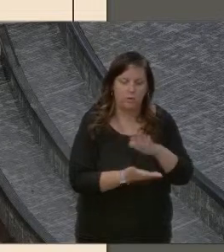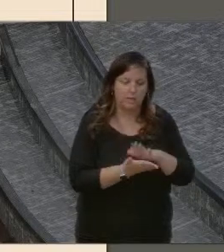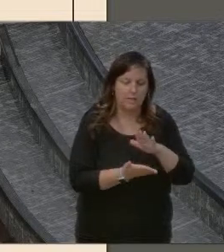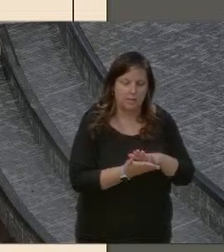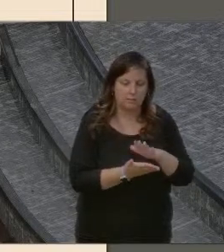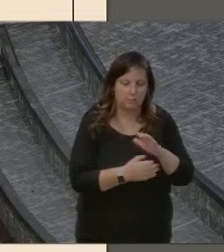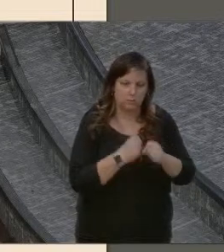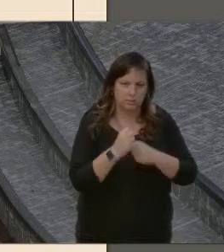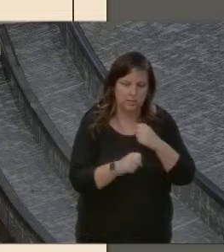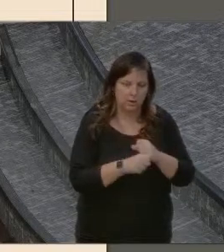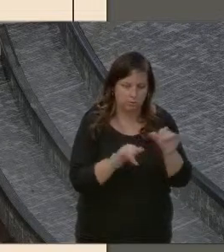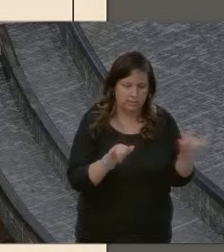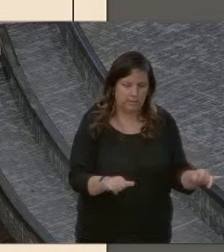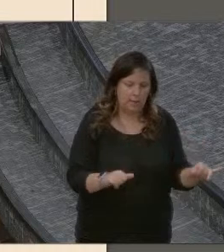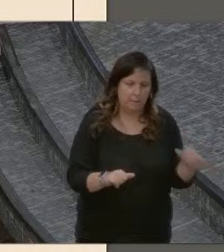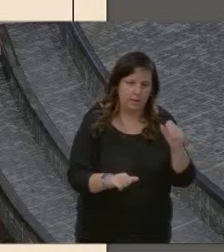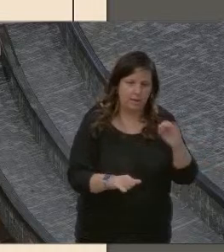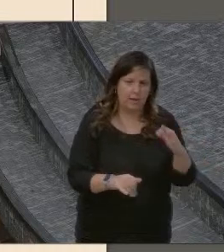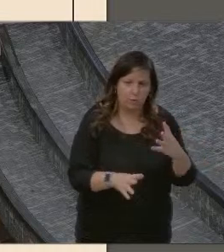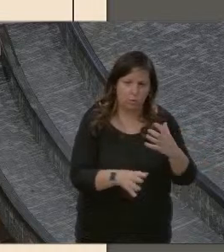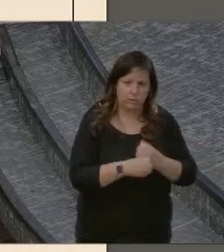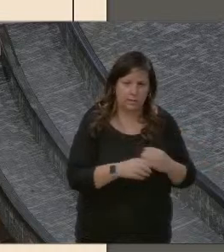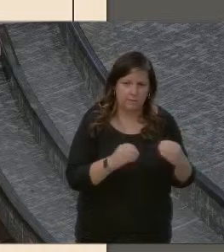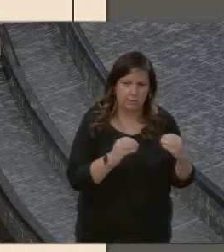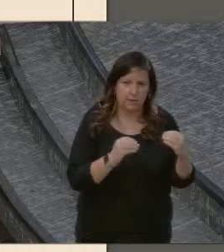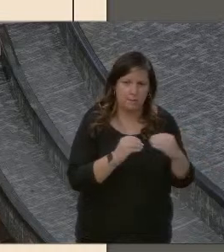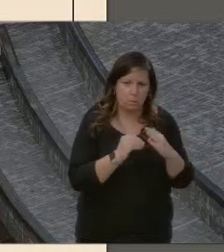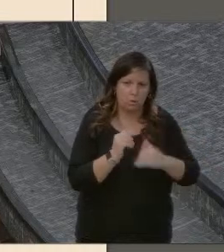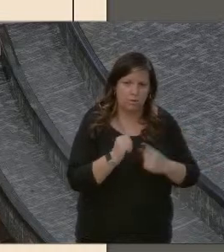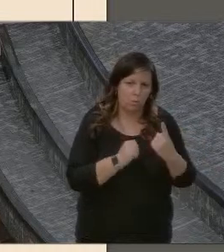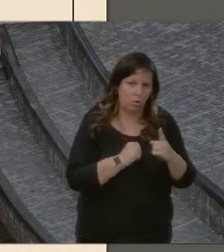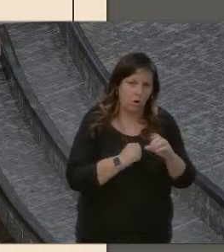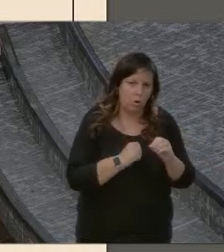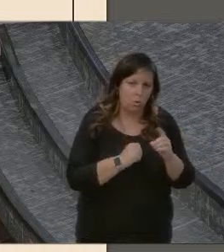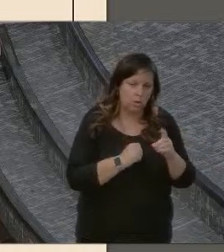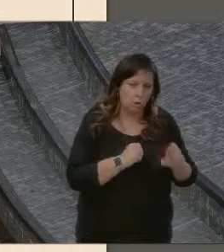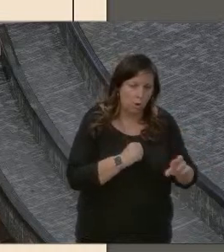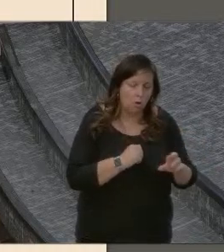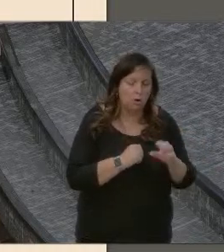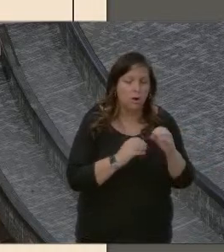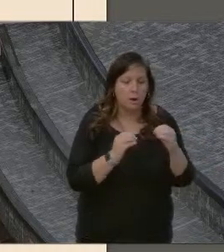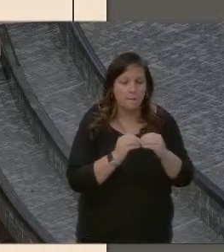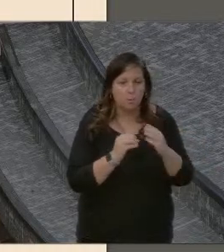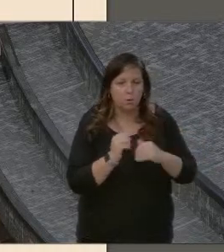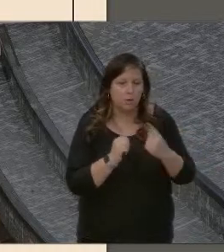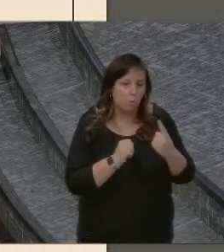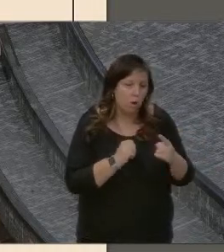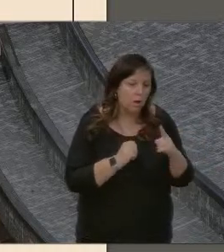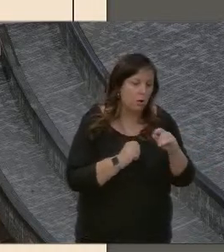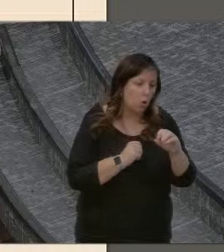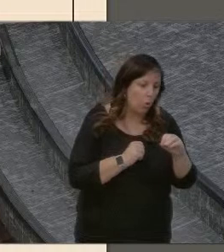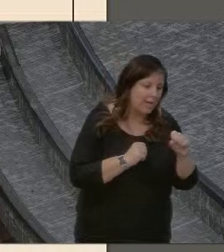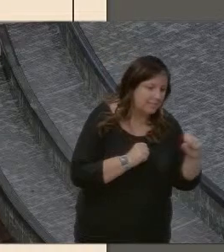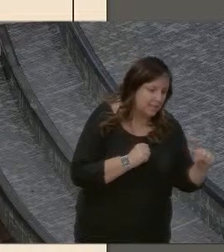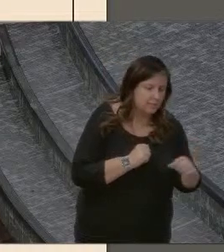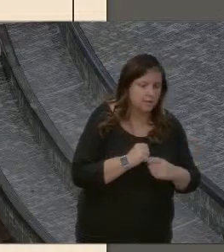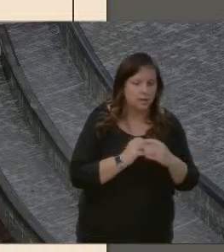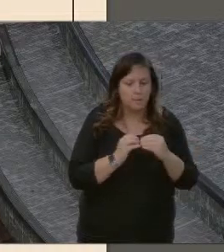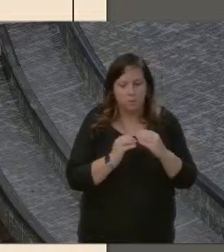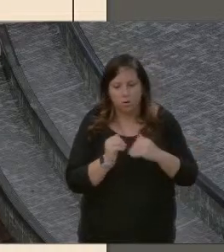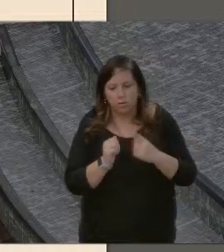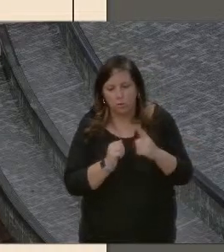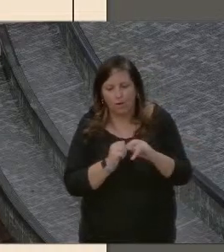receive more than one ODR, more than one ISS, or more than one OSS, they're classified as